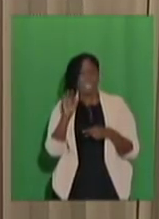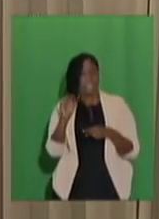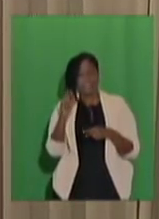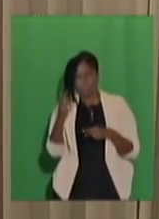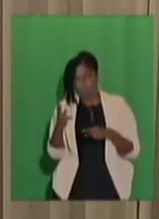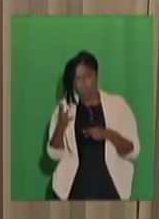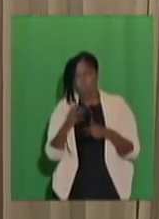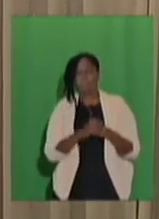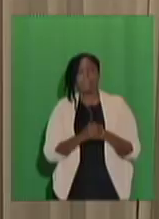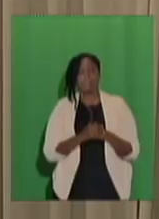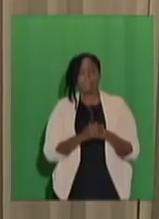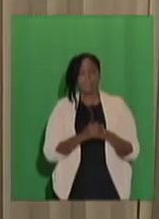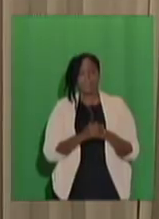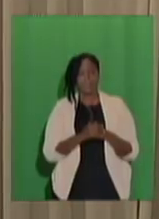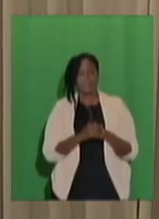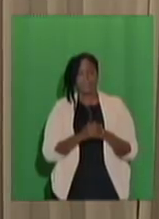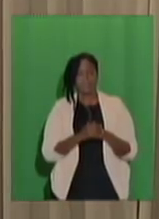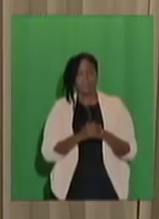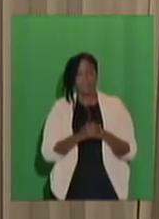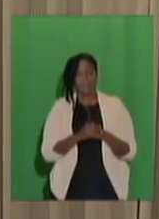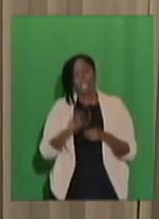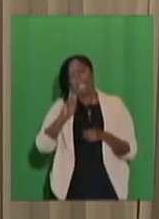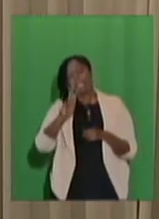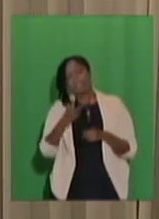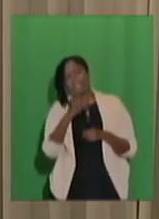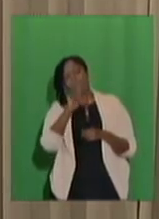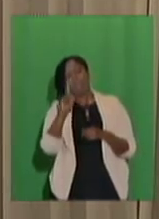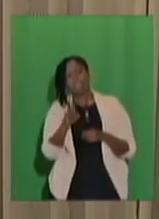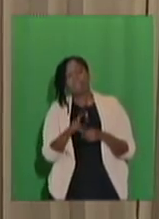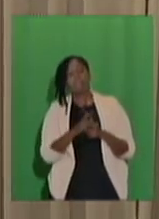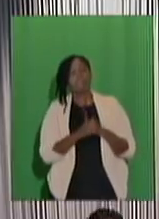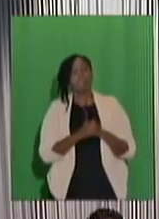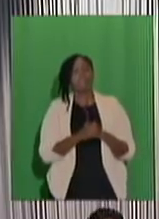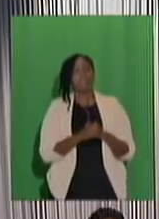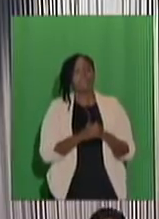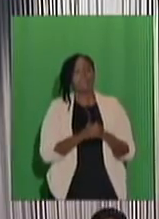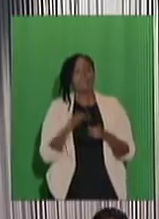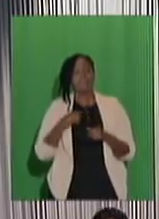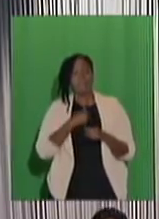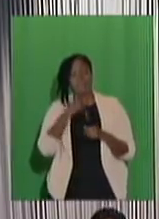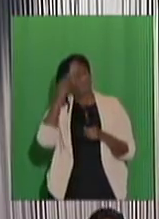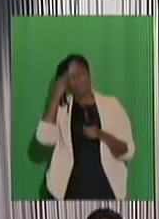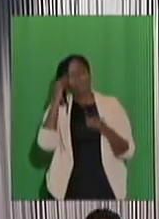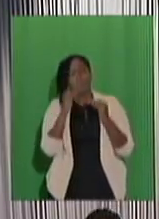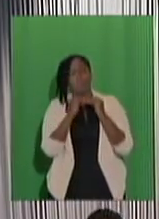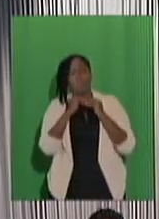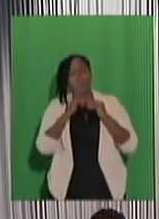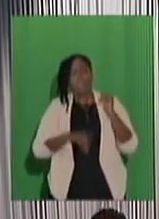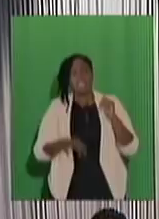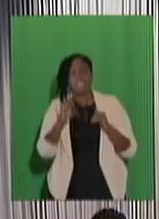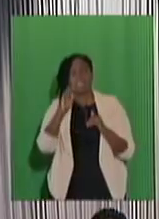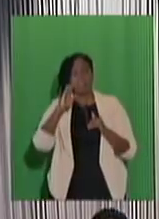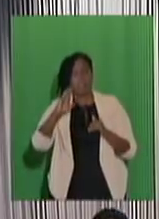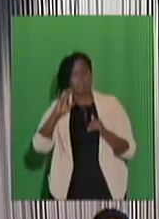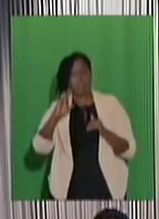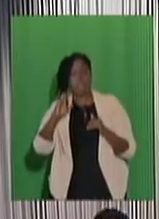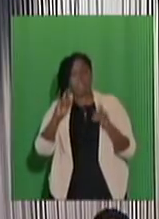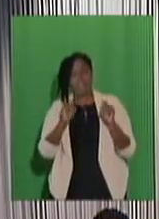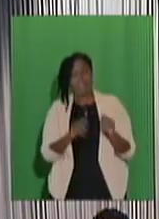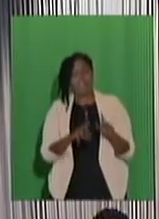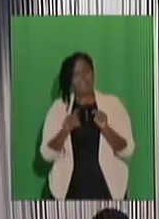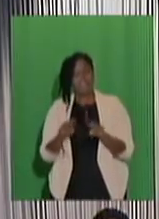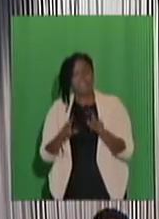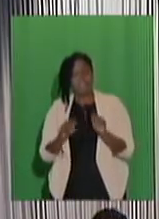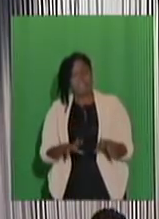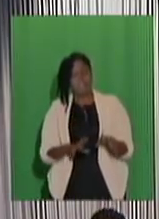Thank you. Your second question? Just repeat your second question. Second question. We know there have been over 700 samples tested, but I'm guessing several